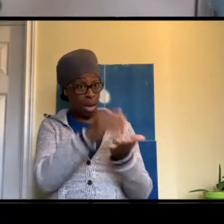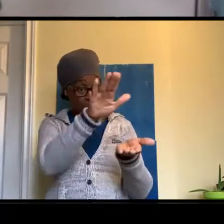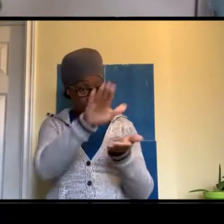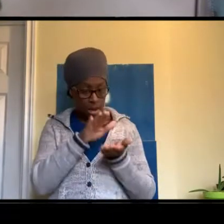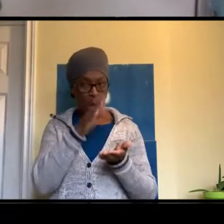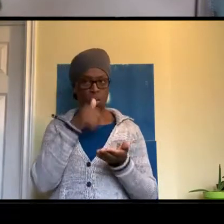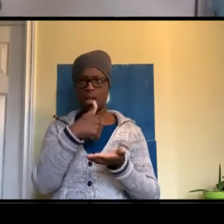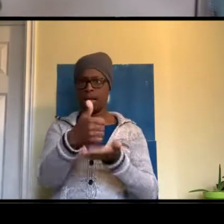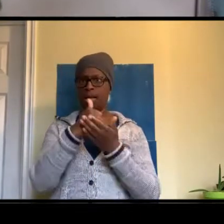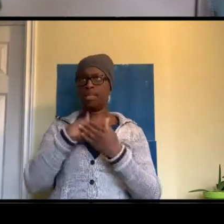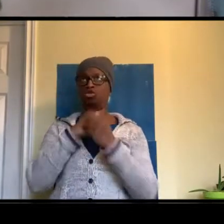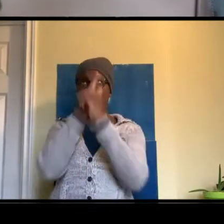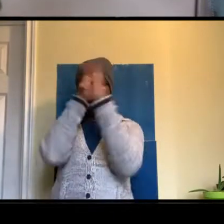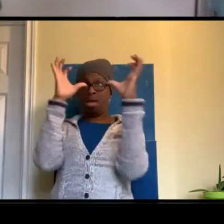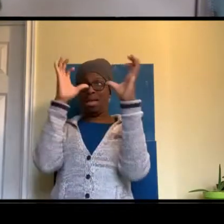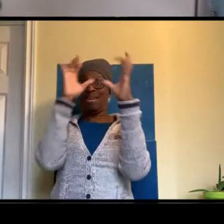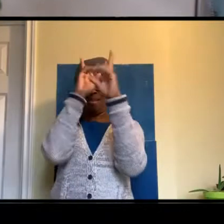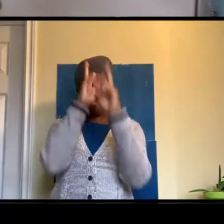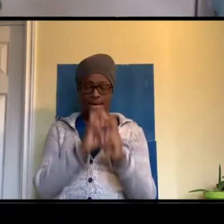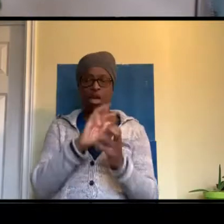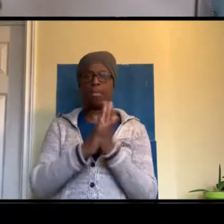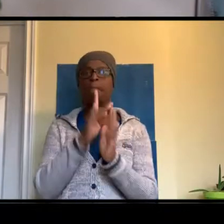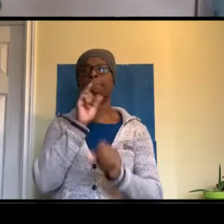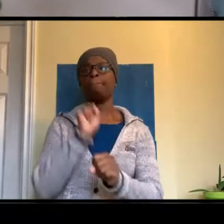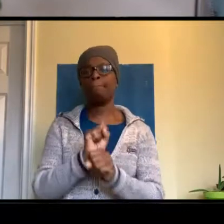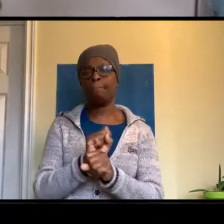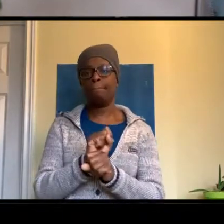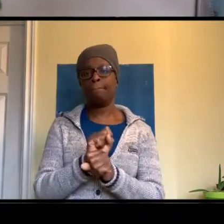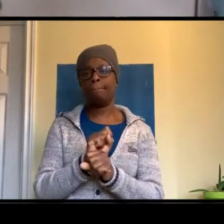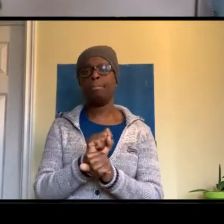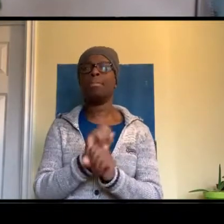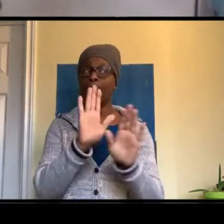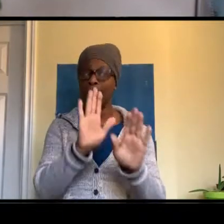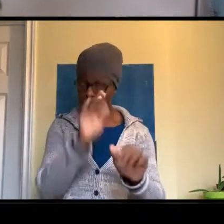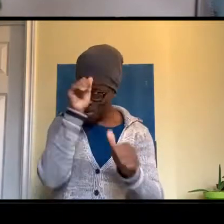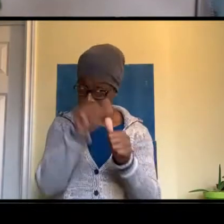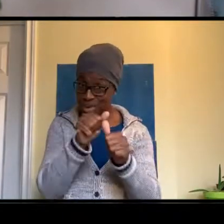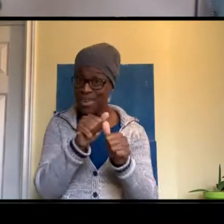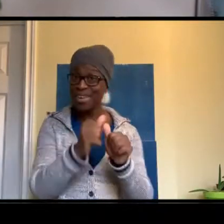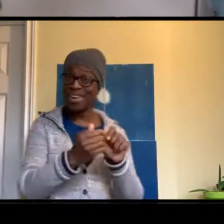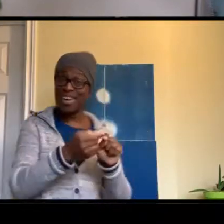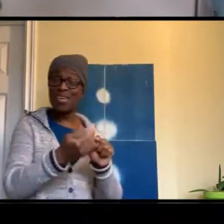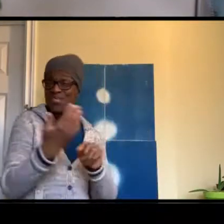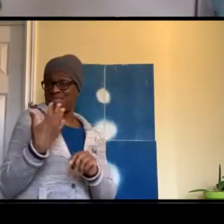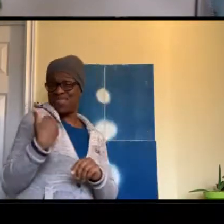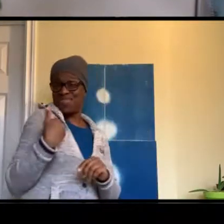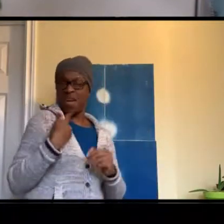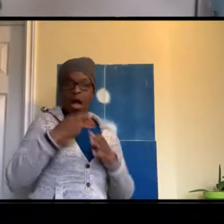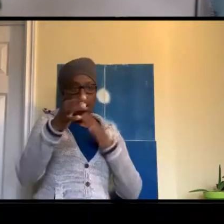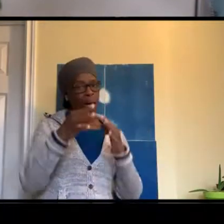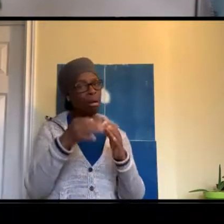But again, it's always good to talk to your program officer about stuff like that, because sometimes it might make more sense for you to apply